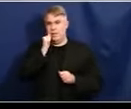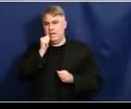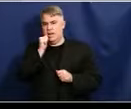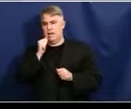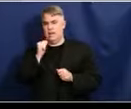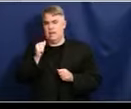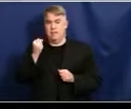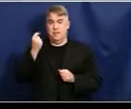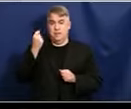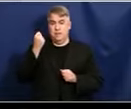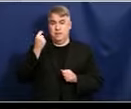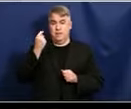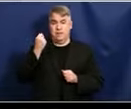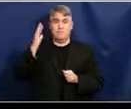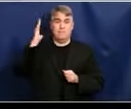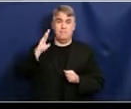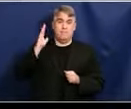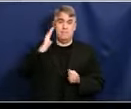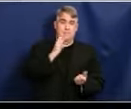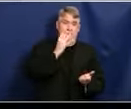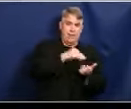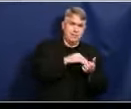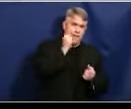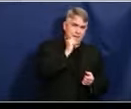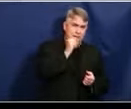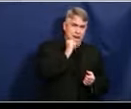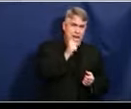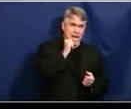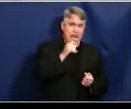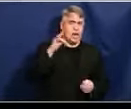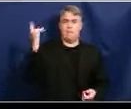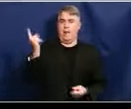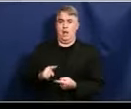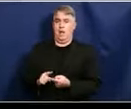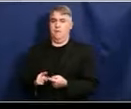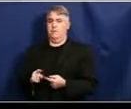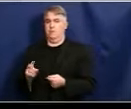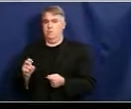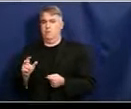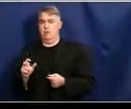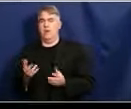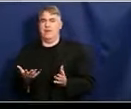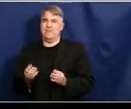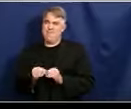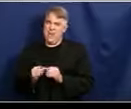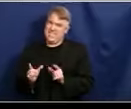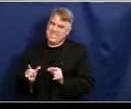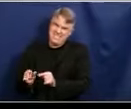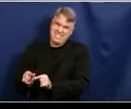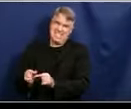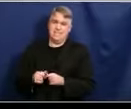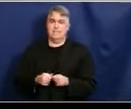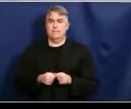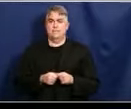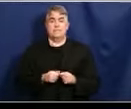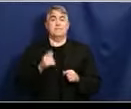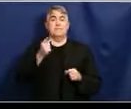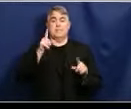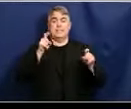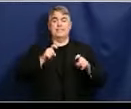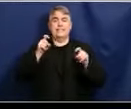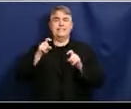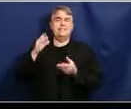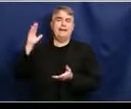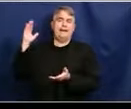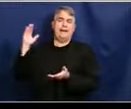range of 4,000 a day, this is good. Test numbers are low because people aren't really seeking out the testing as much. Testing remains.